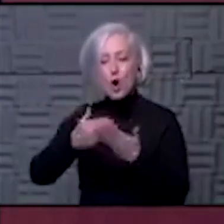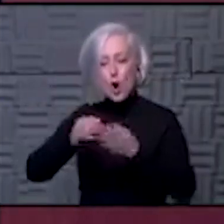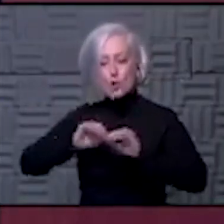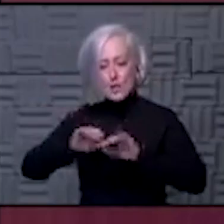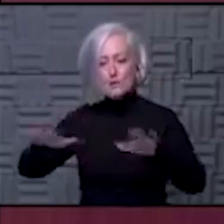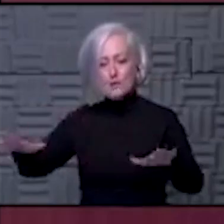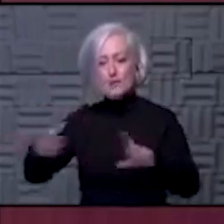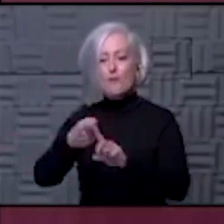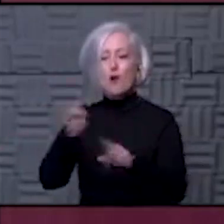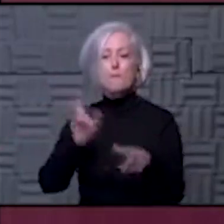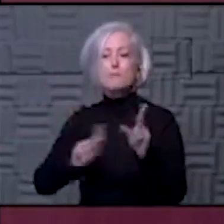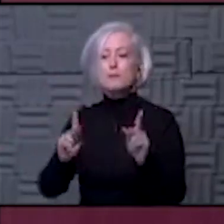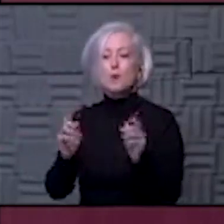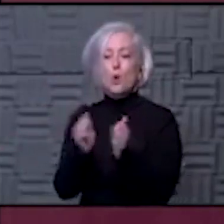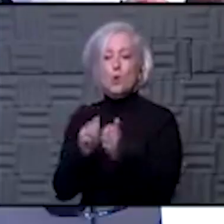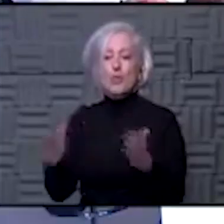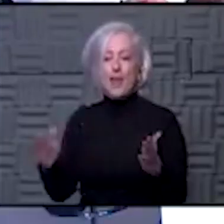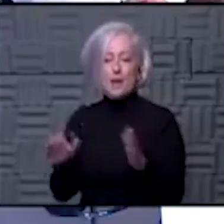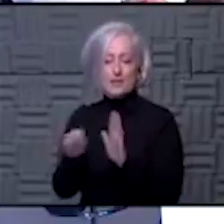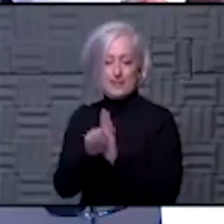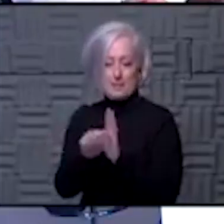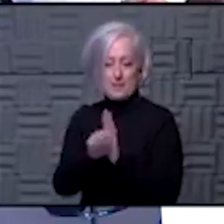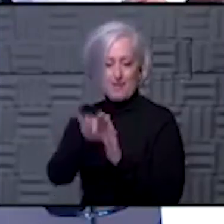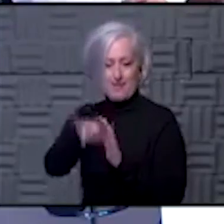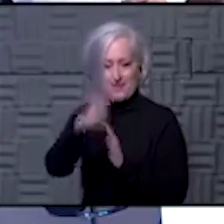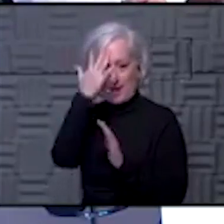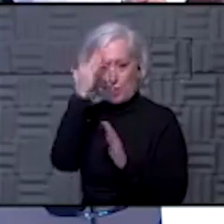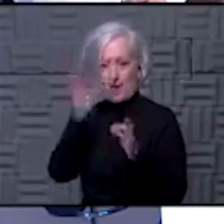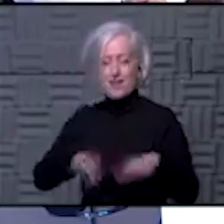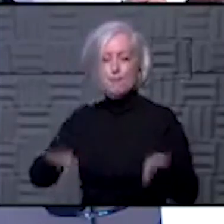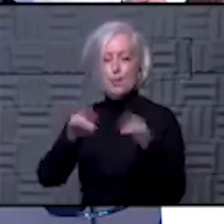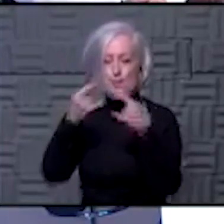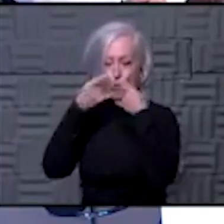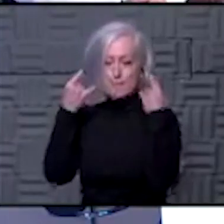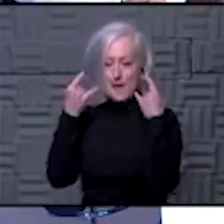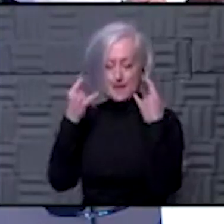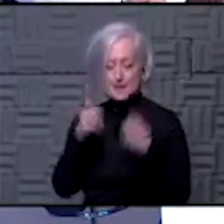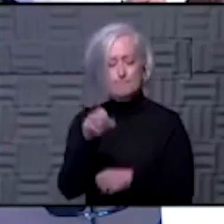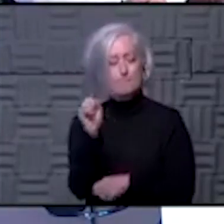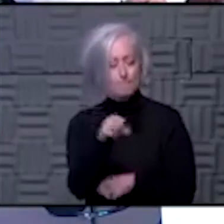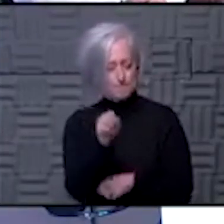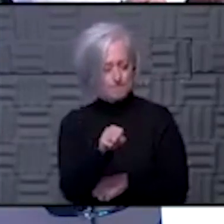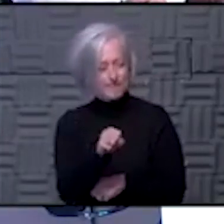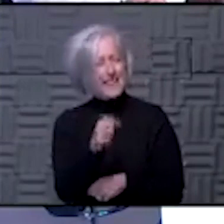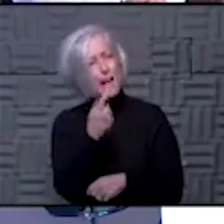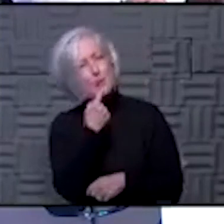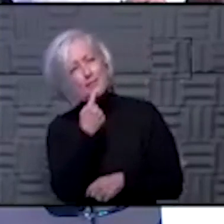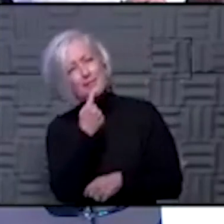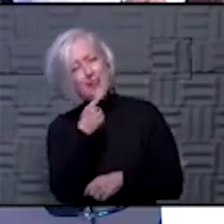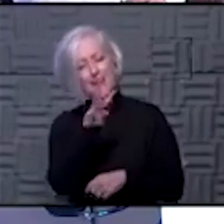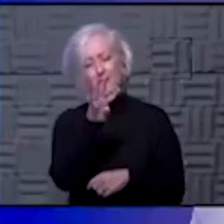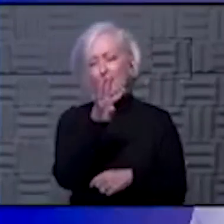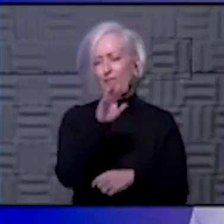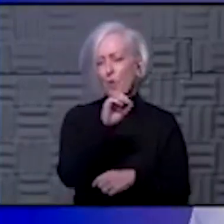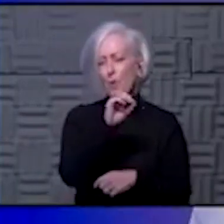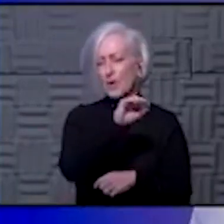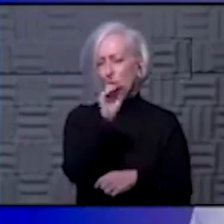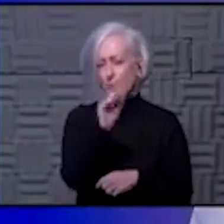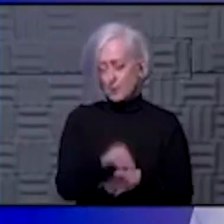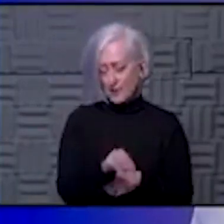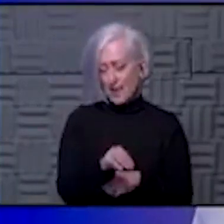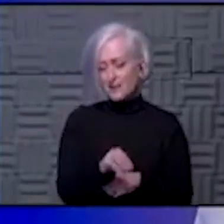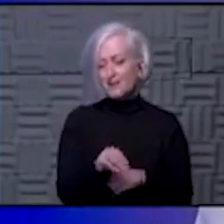by asymptomatic, which is why you got to wear a mask. Yeah, absolutely. 40, still say up to about 40%